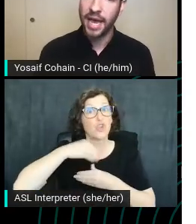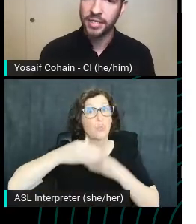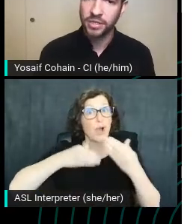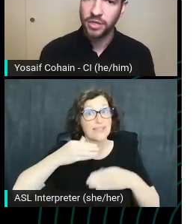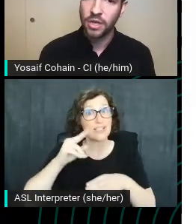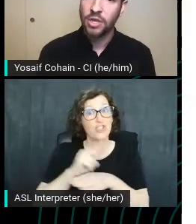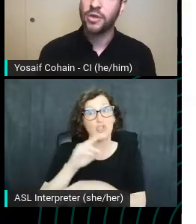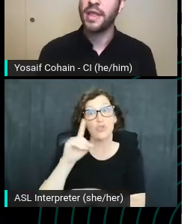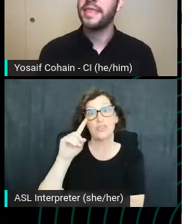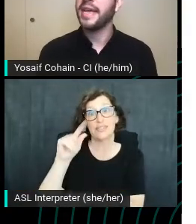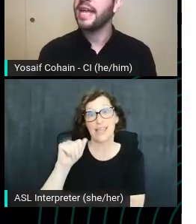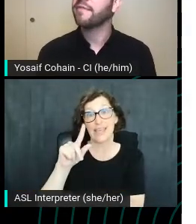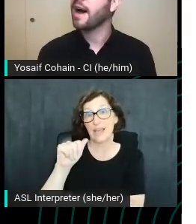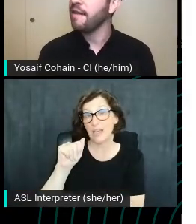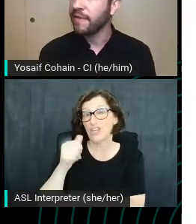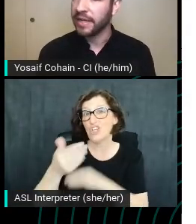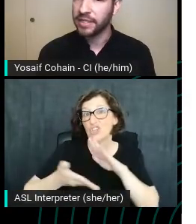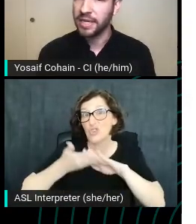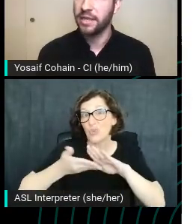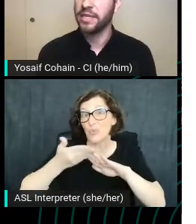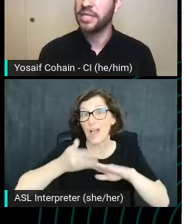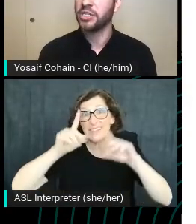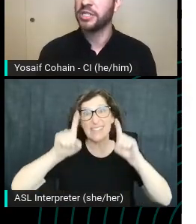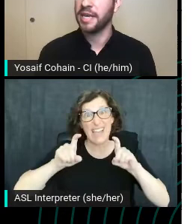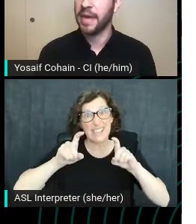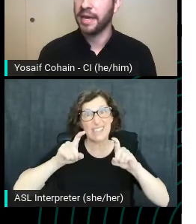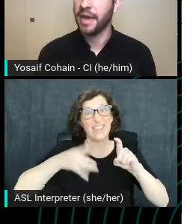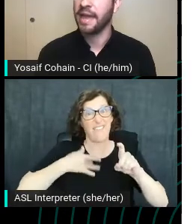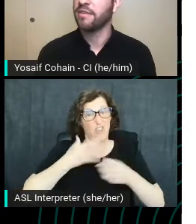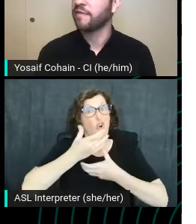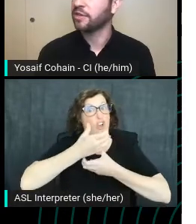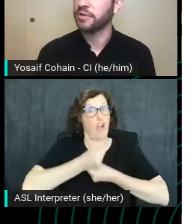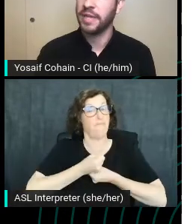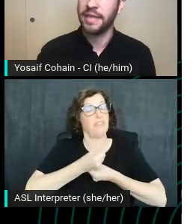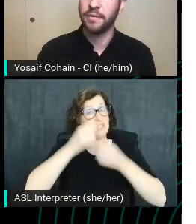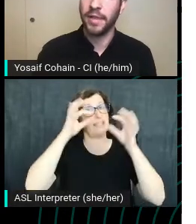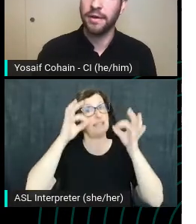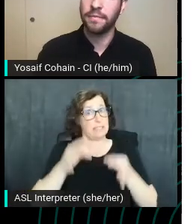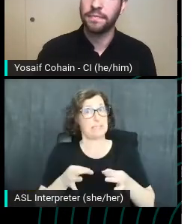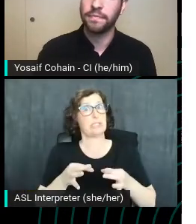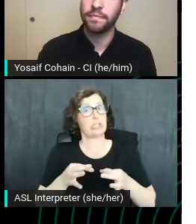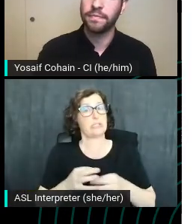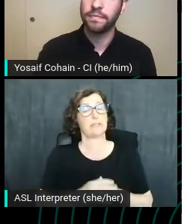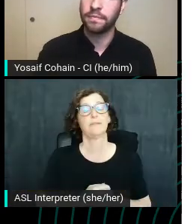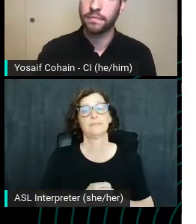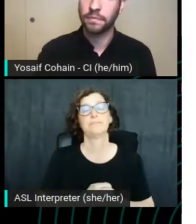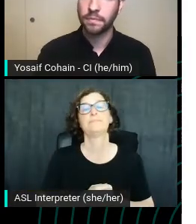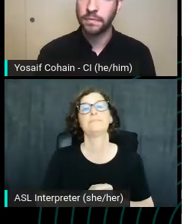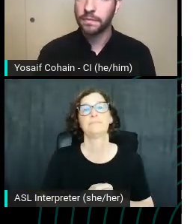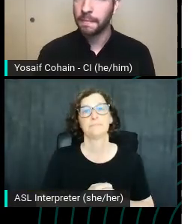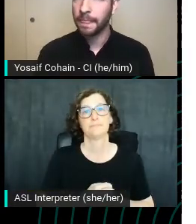run tests so that they can have confidence in the decisions they make and the features that they roll out.